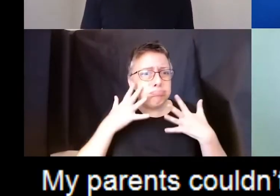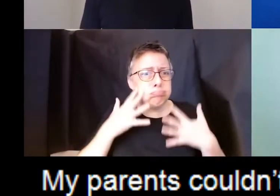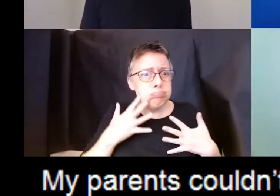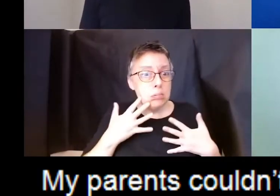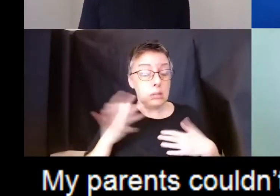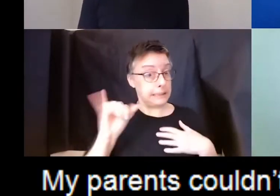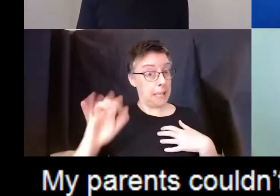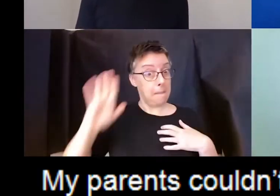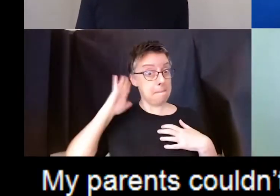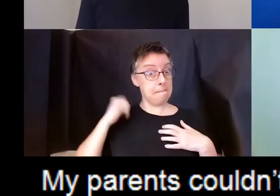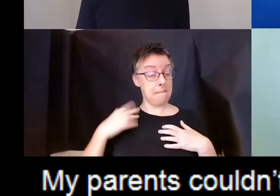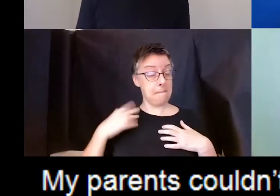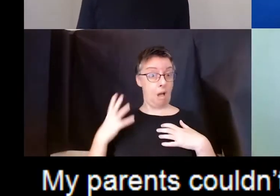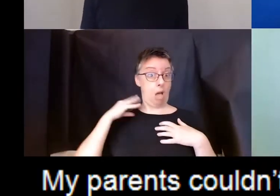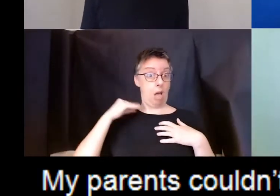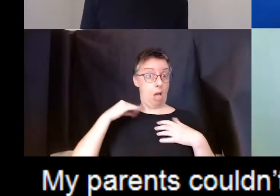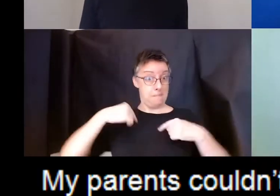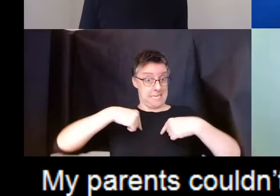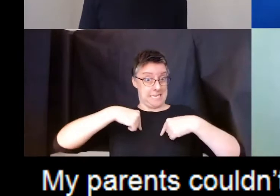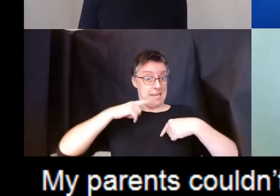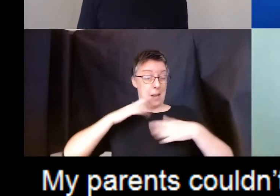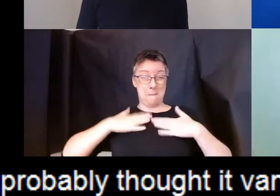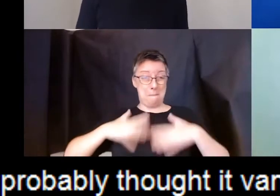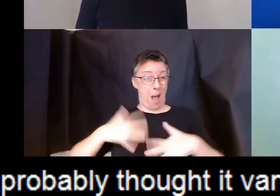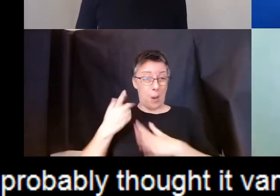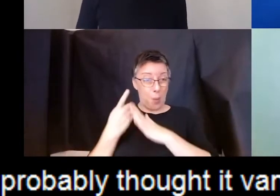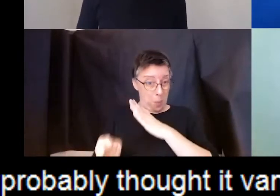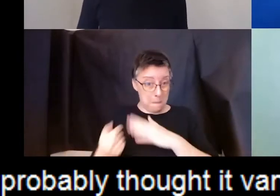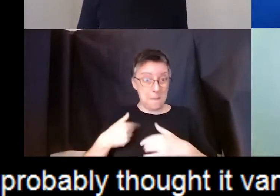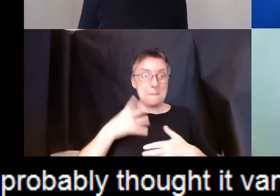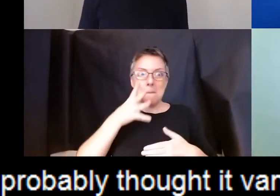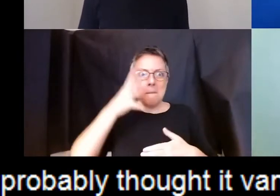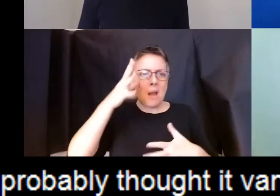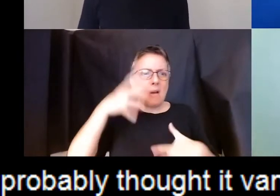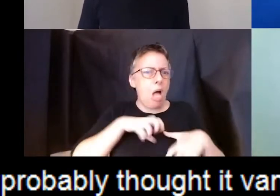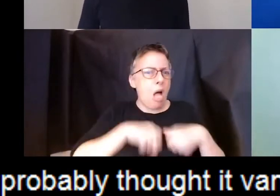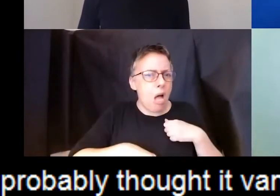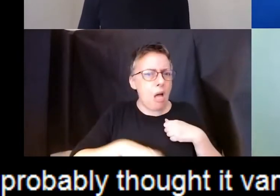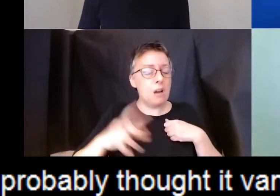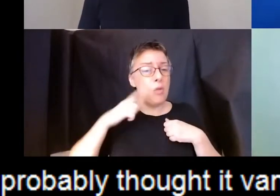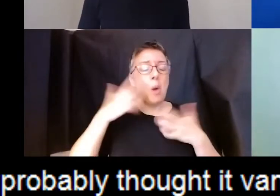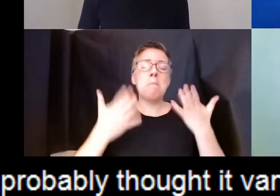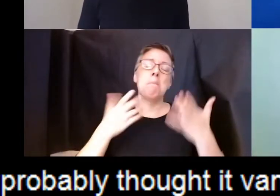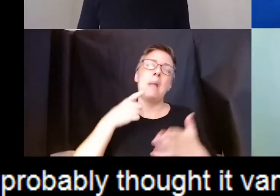parents could not find my body, and it tore them apart. They probably thought it vanished